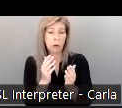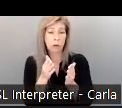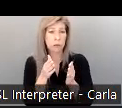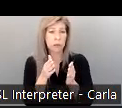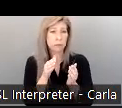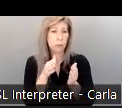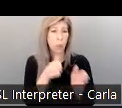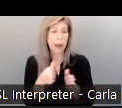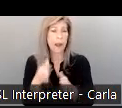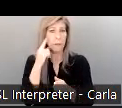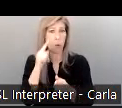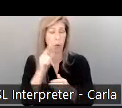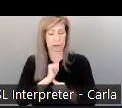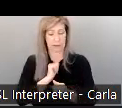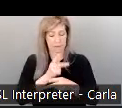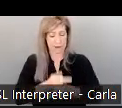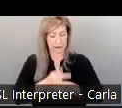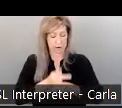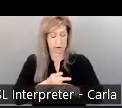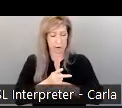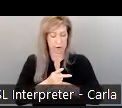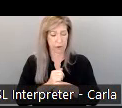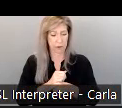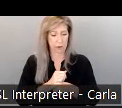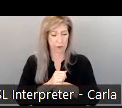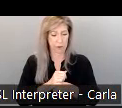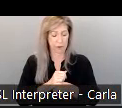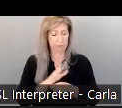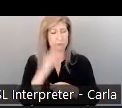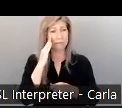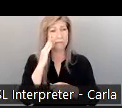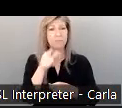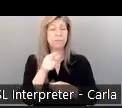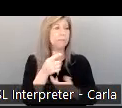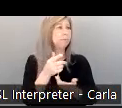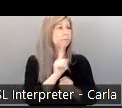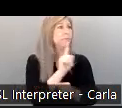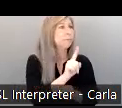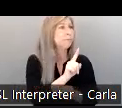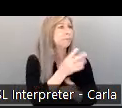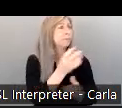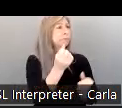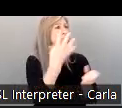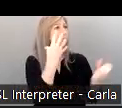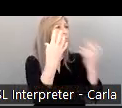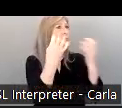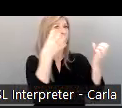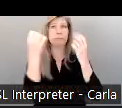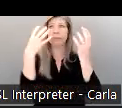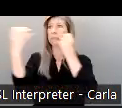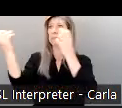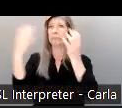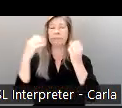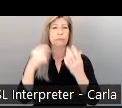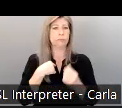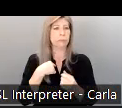we hold all these stories that we hear and we witness? Do you have rituals of what